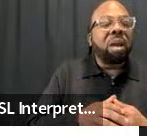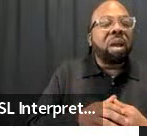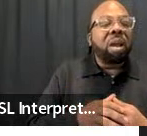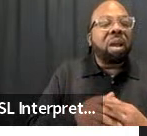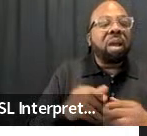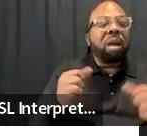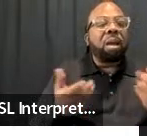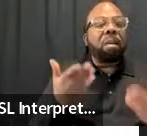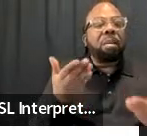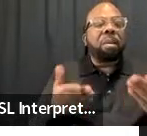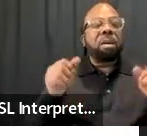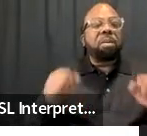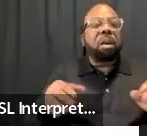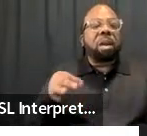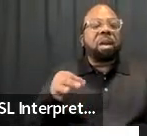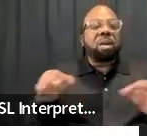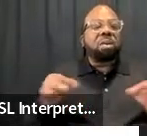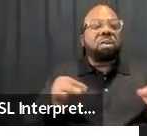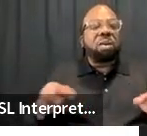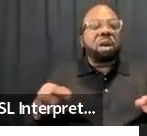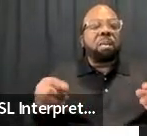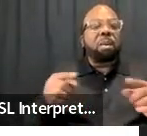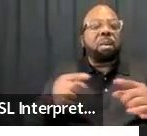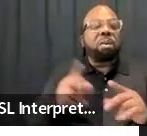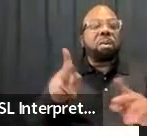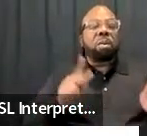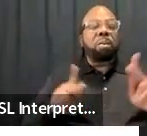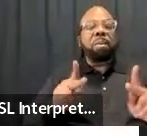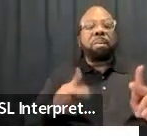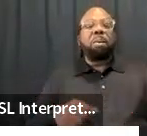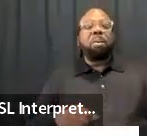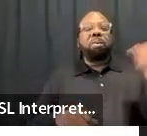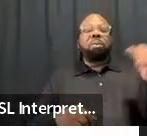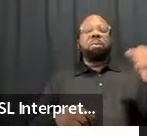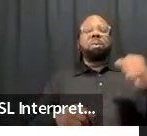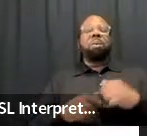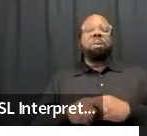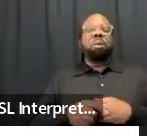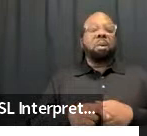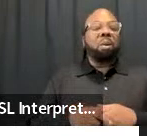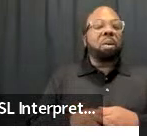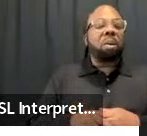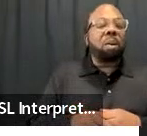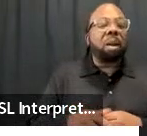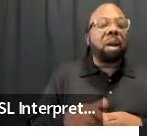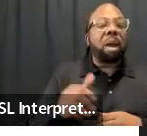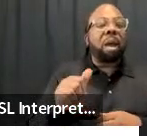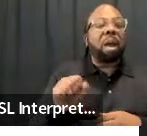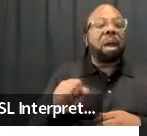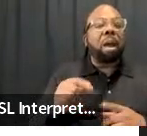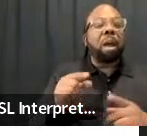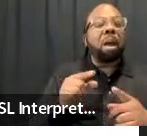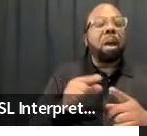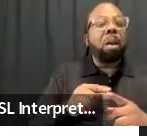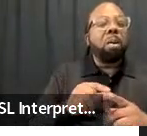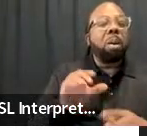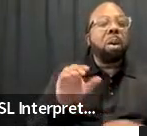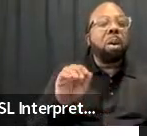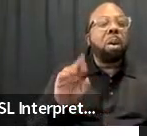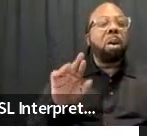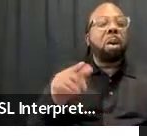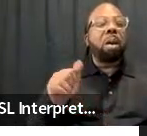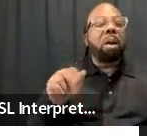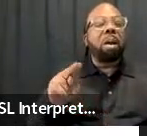or Kendall, if you could write more. Sure, yeah, I can do that. As to organics, when it comes to